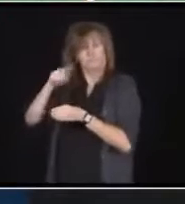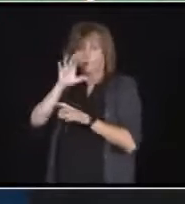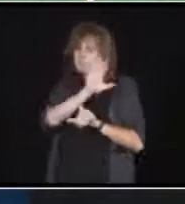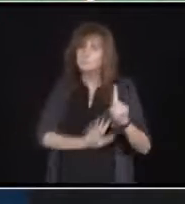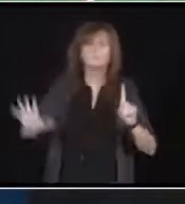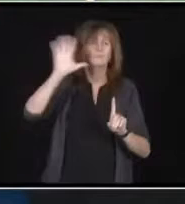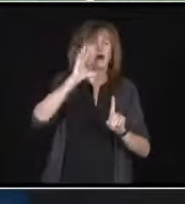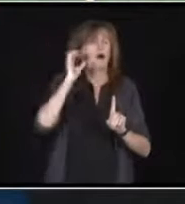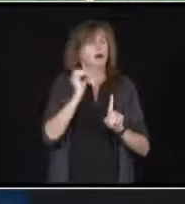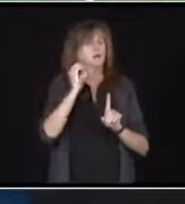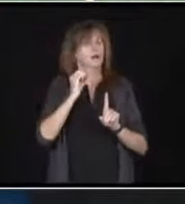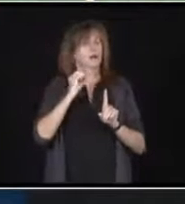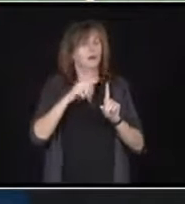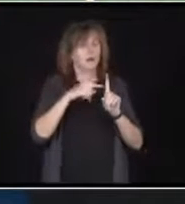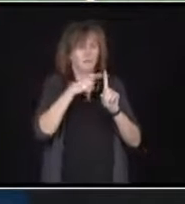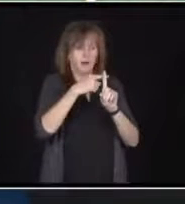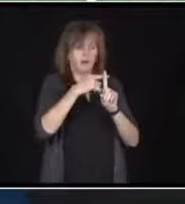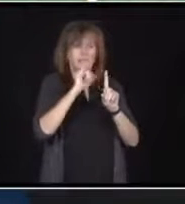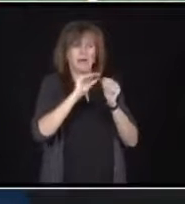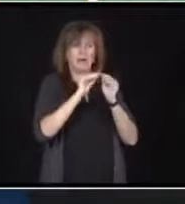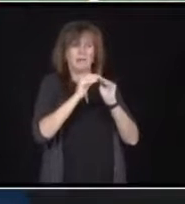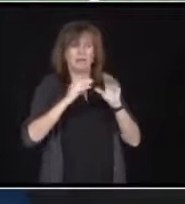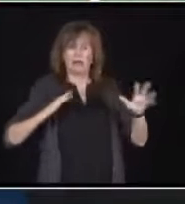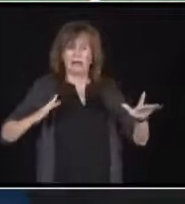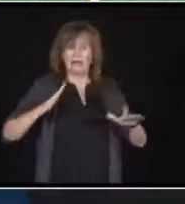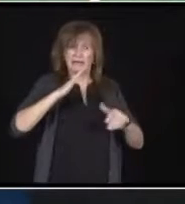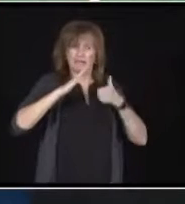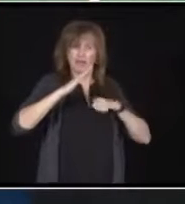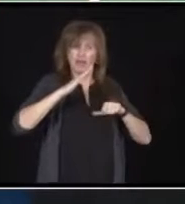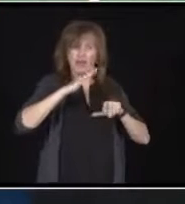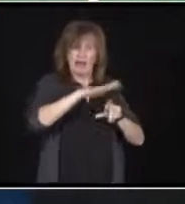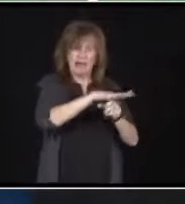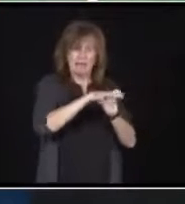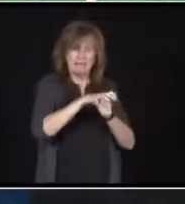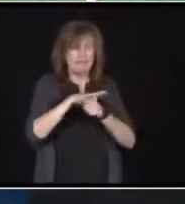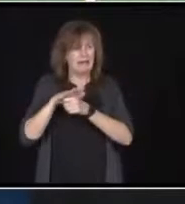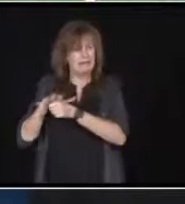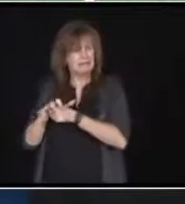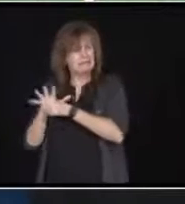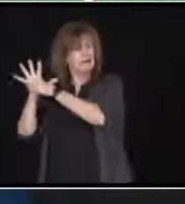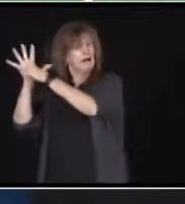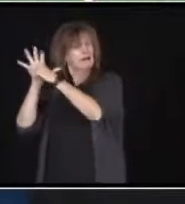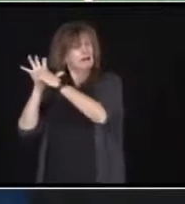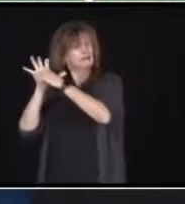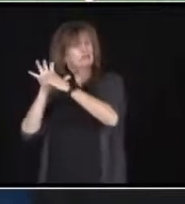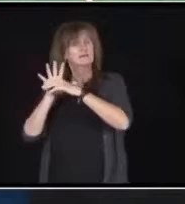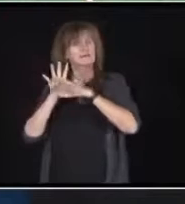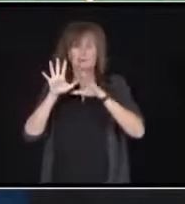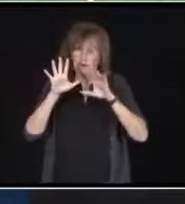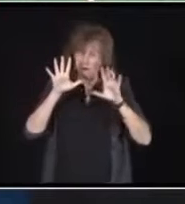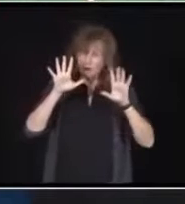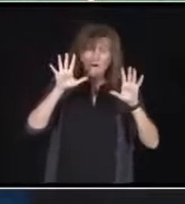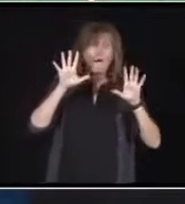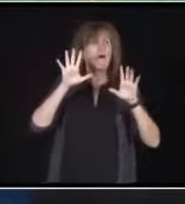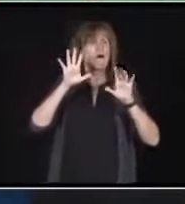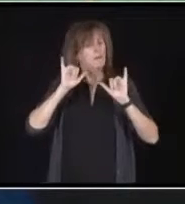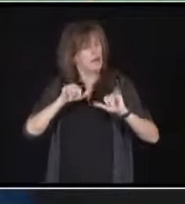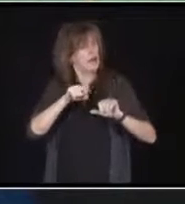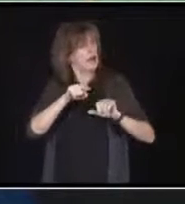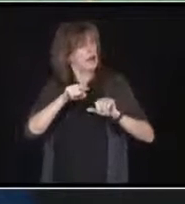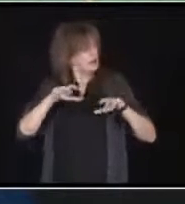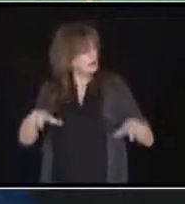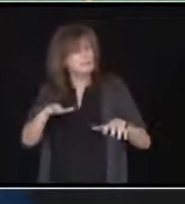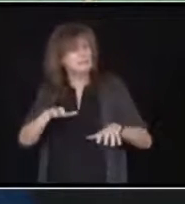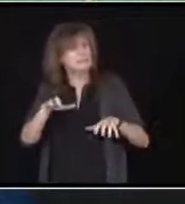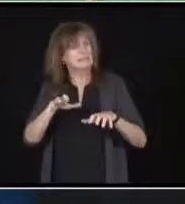help stop the spread of this virus. These efforts are starting to make a difference, but we can't let our guard down. We